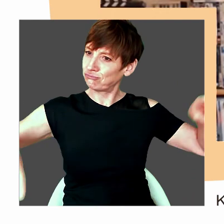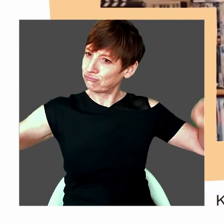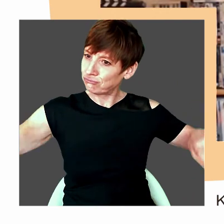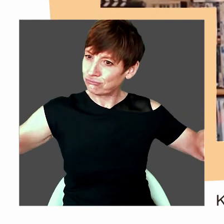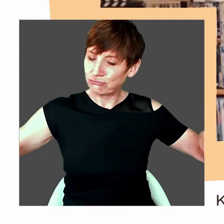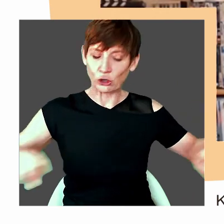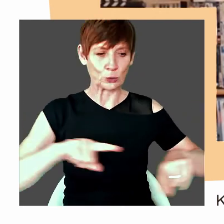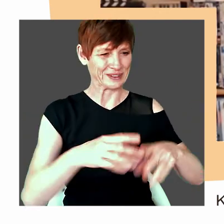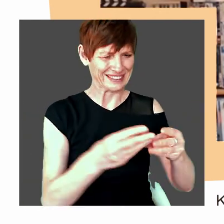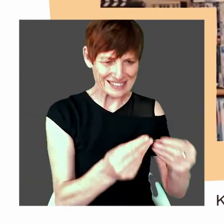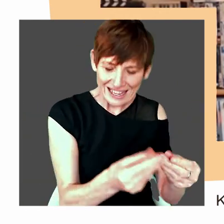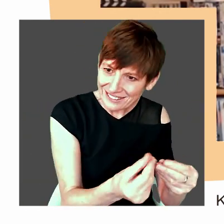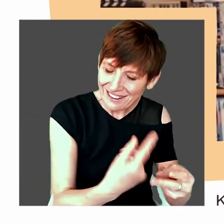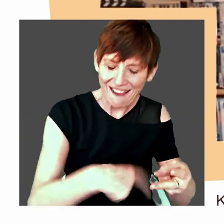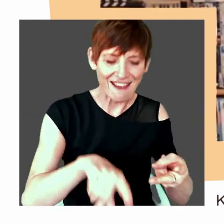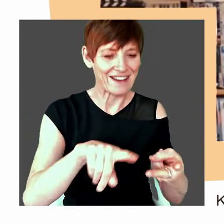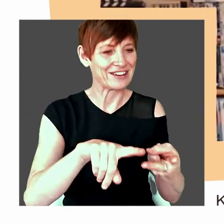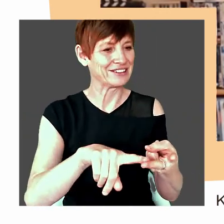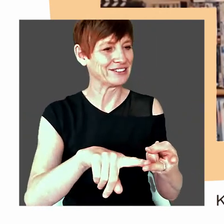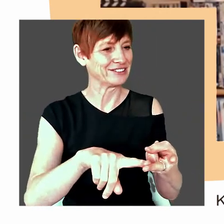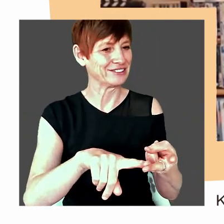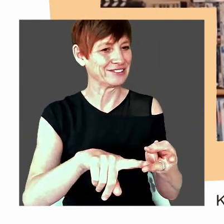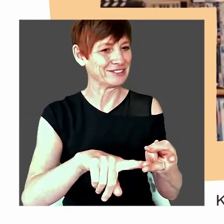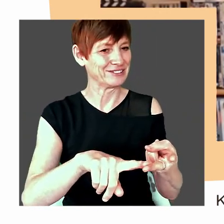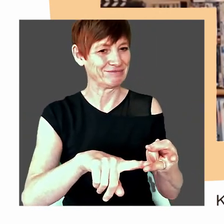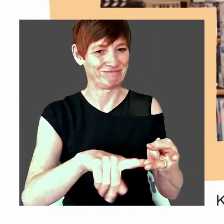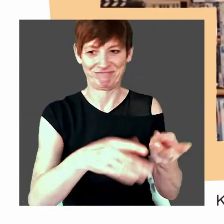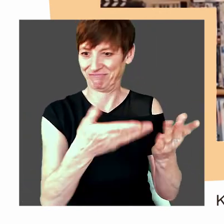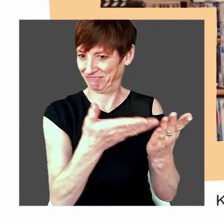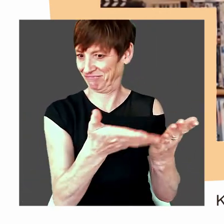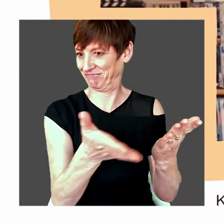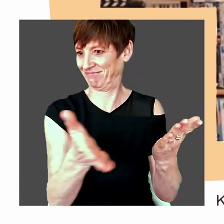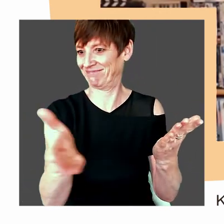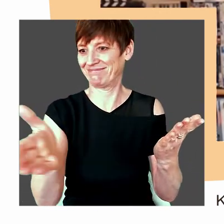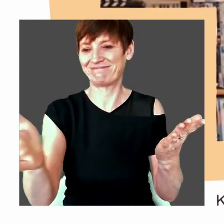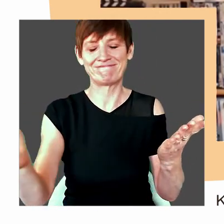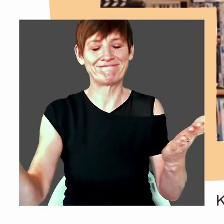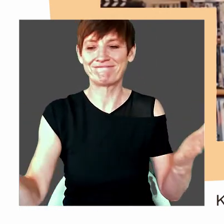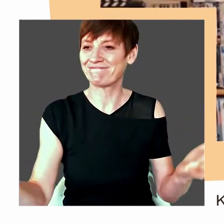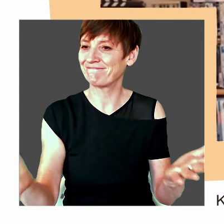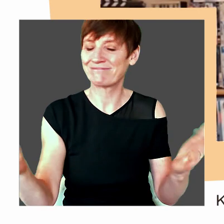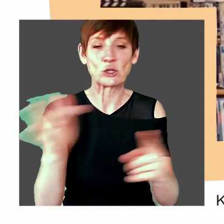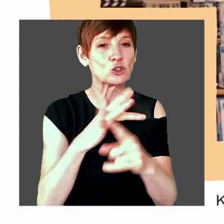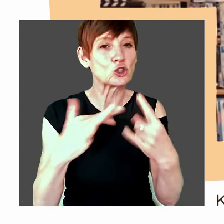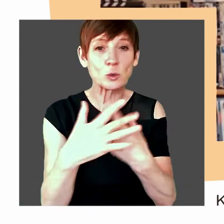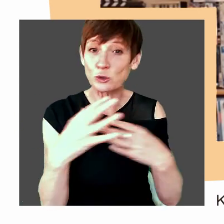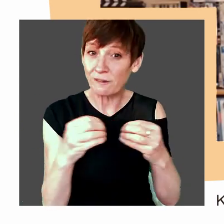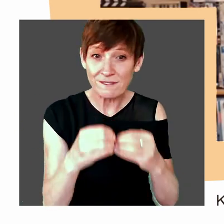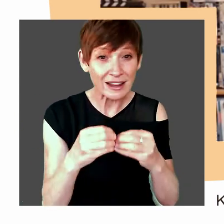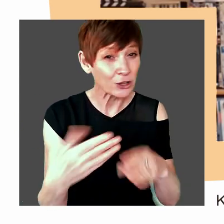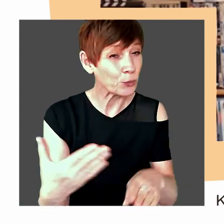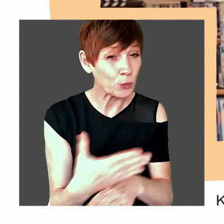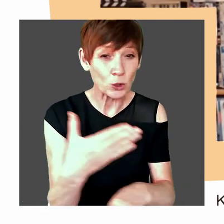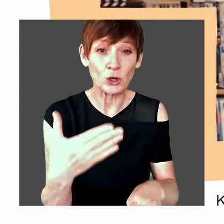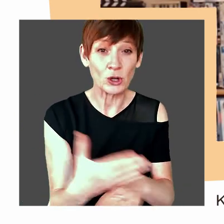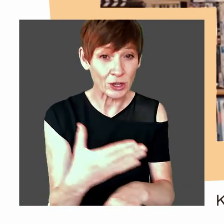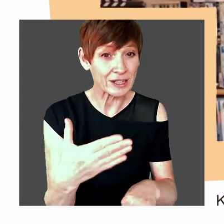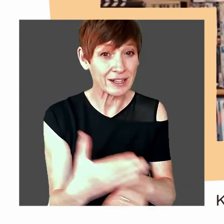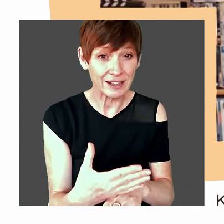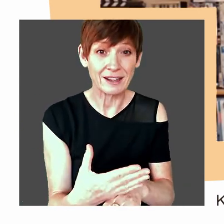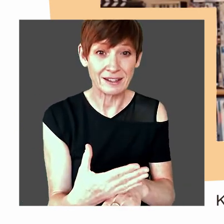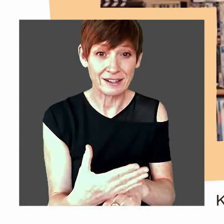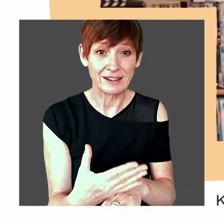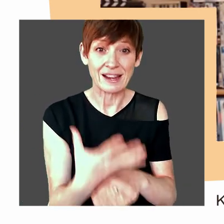you're a textile artist. But obviously kind of the social value work that you do also has a